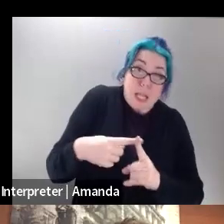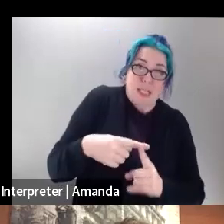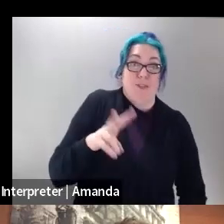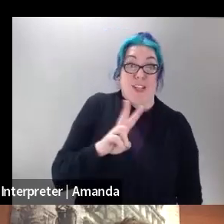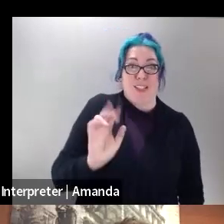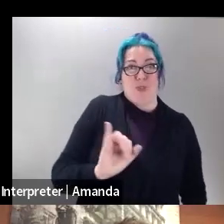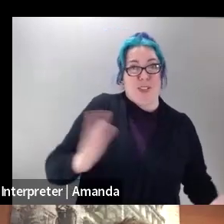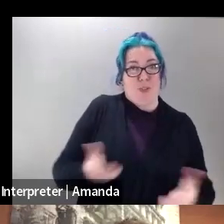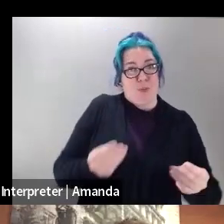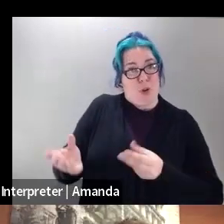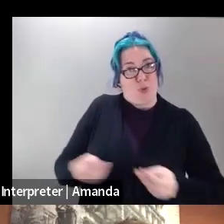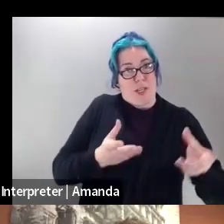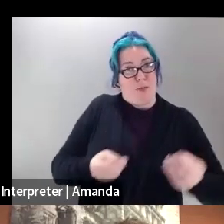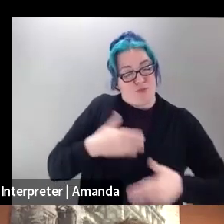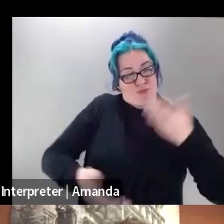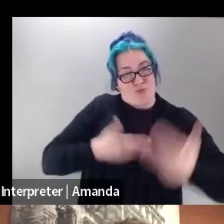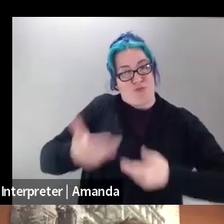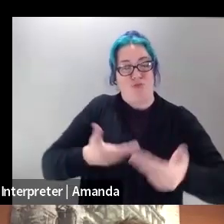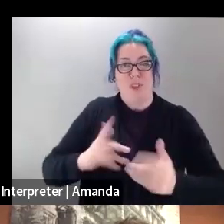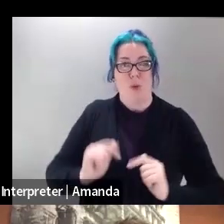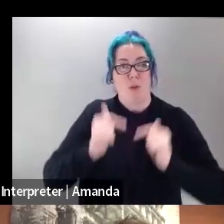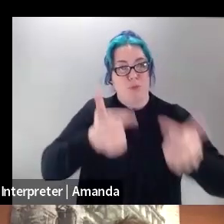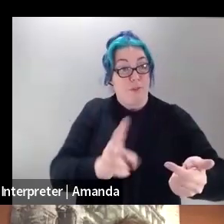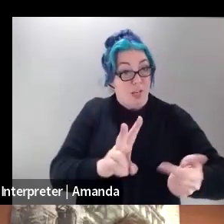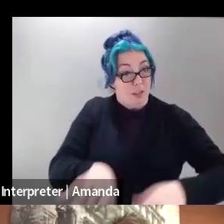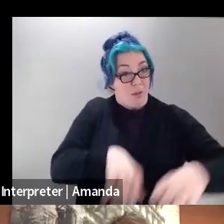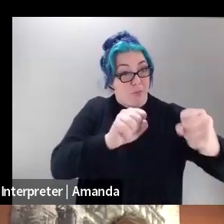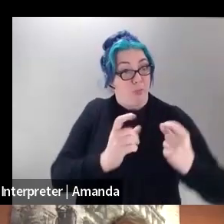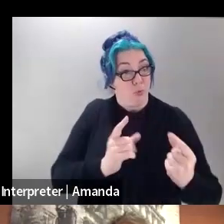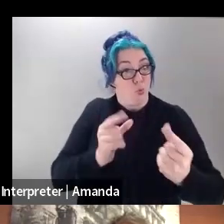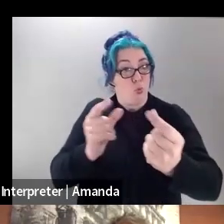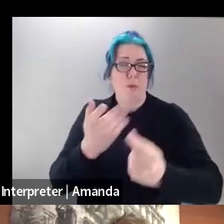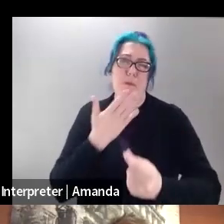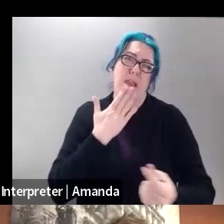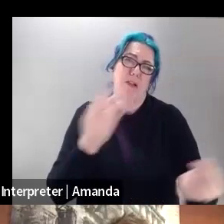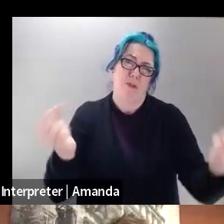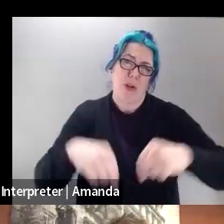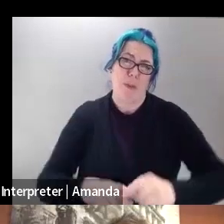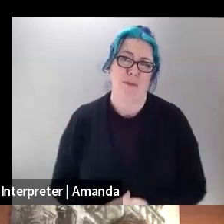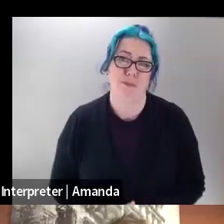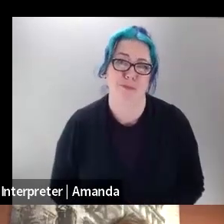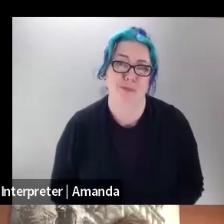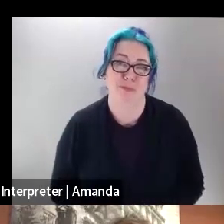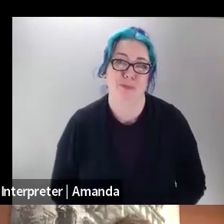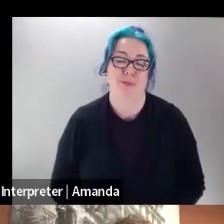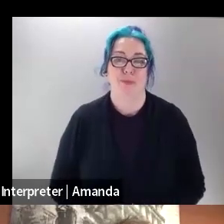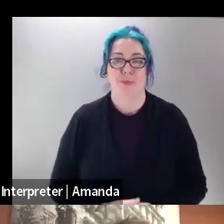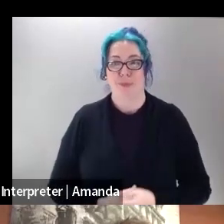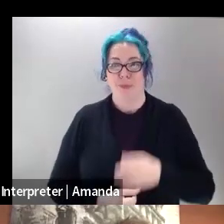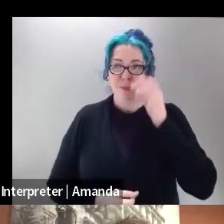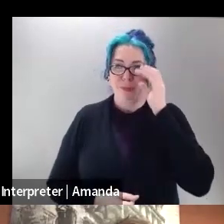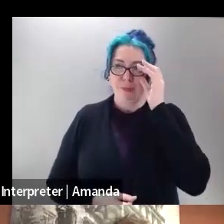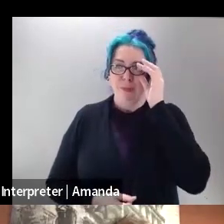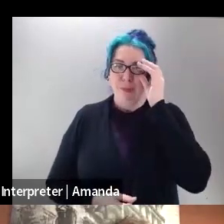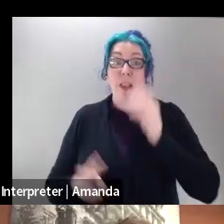the conversation to come. I hand over to you, Vanessa. Thanks very much. Take it away. Thank you so much, Scott, for